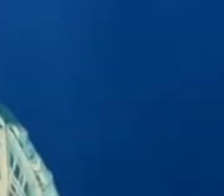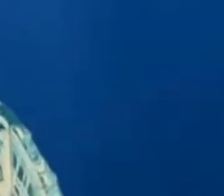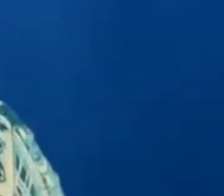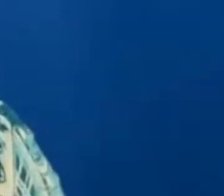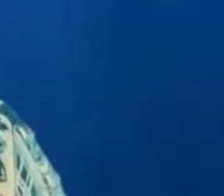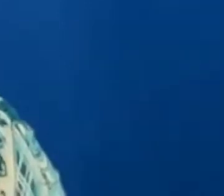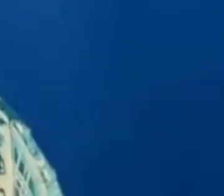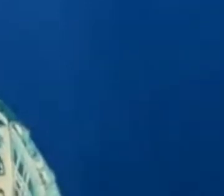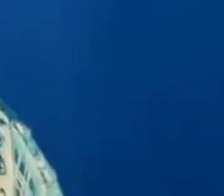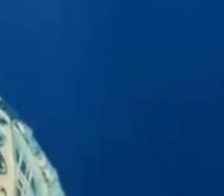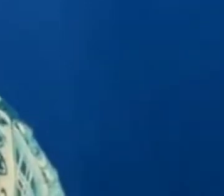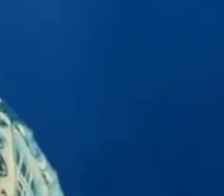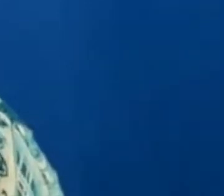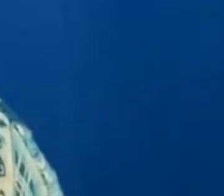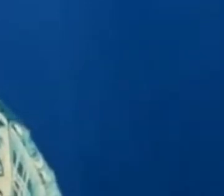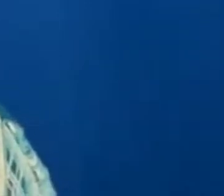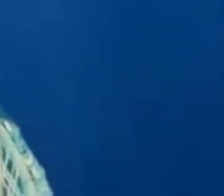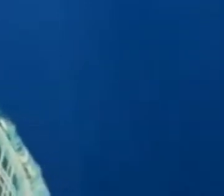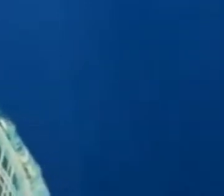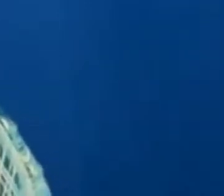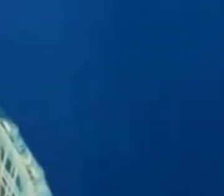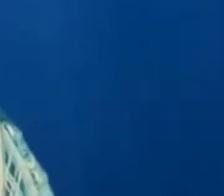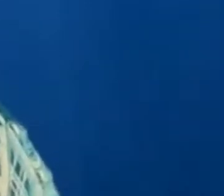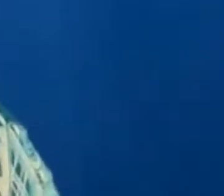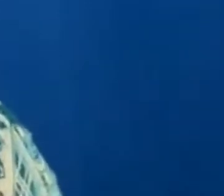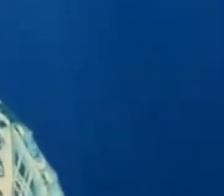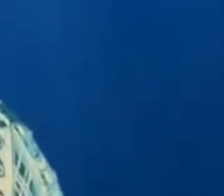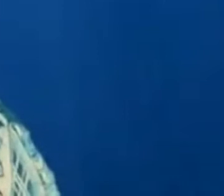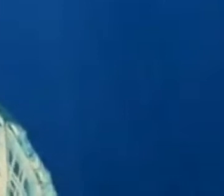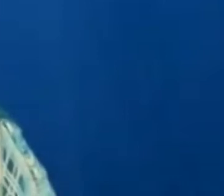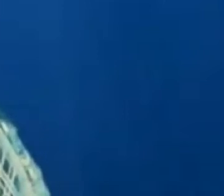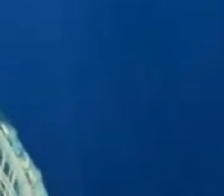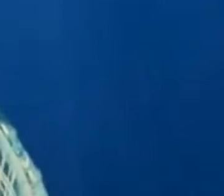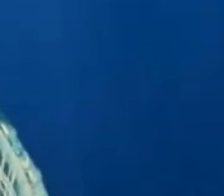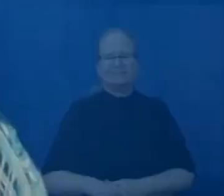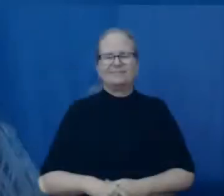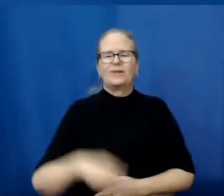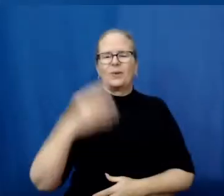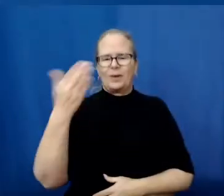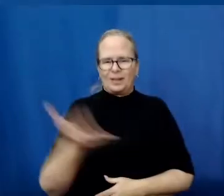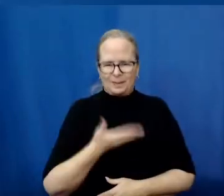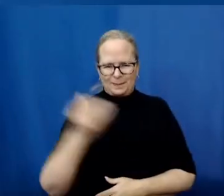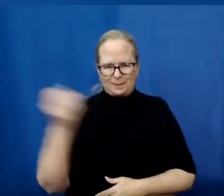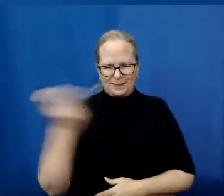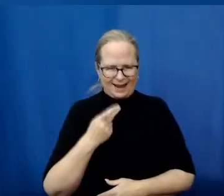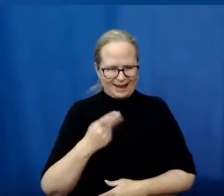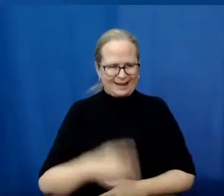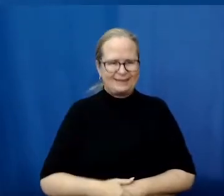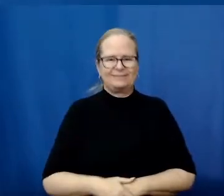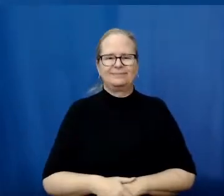patience. I am pleased to say that that is the first time we have had a significant D3 broadcast.